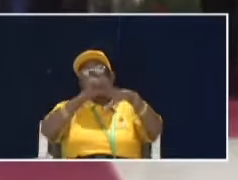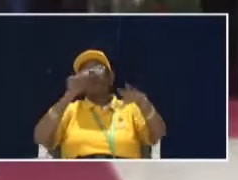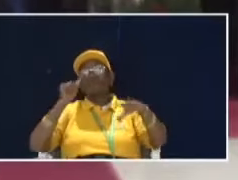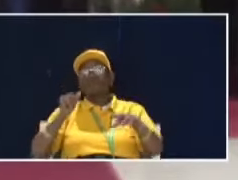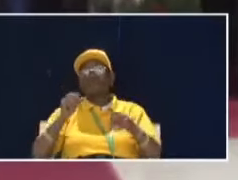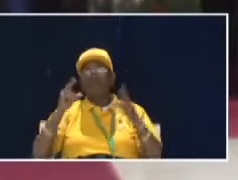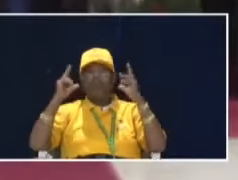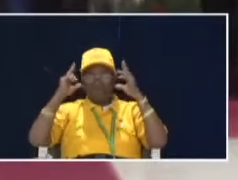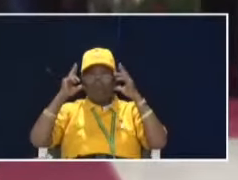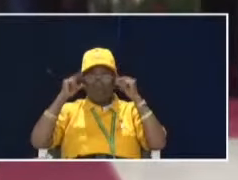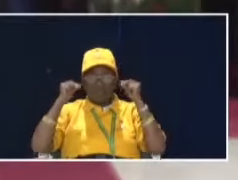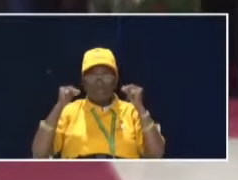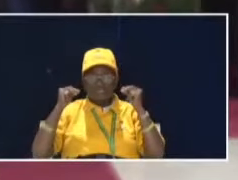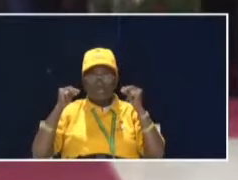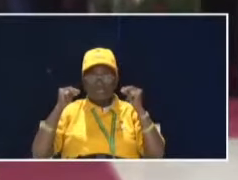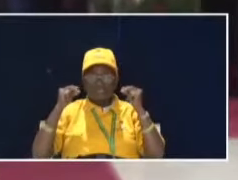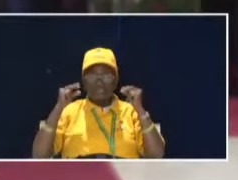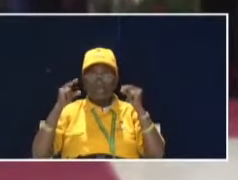Moses.